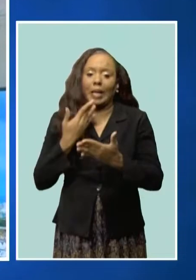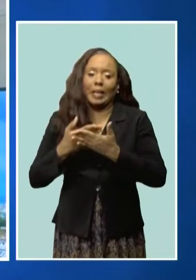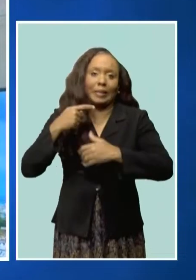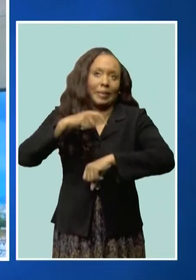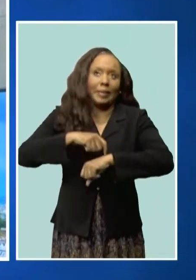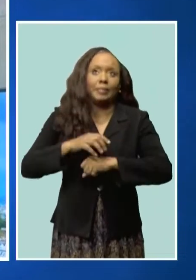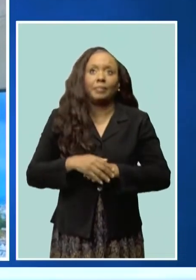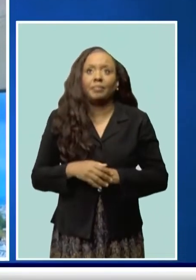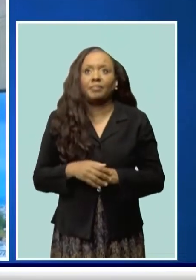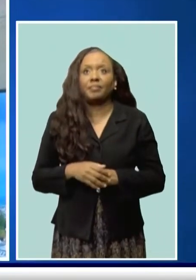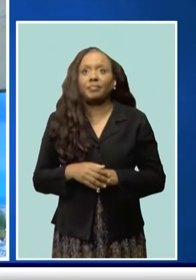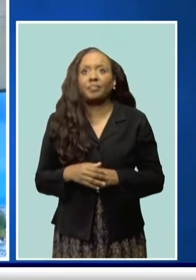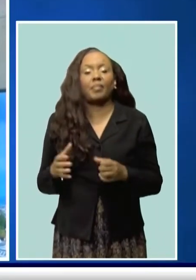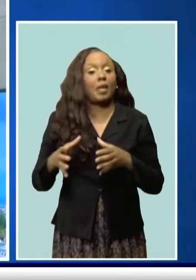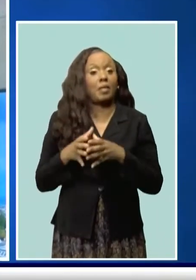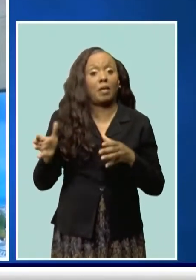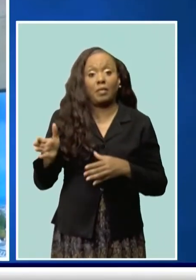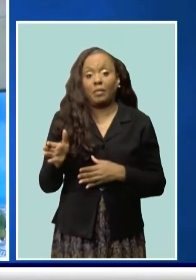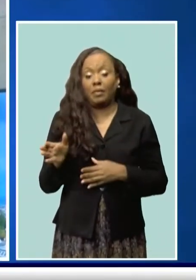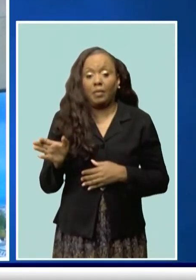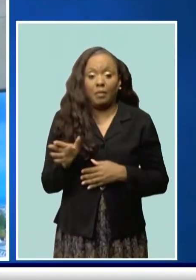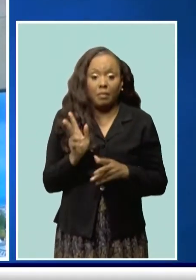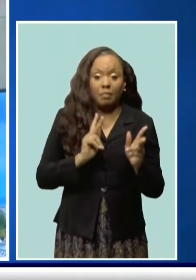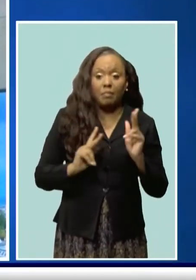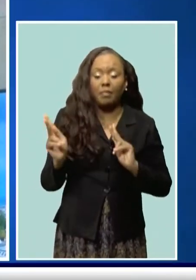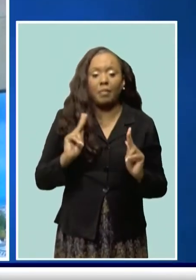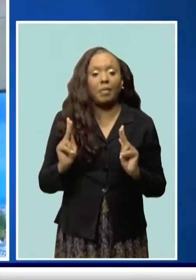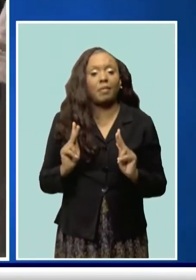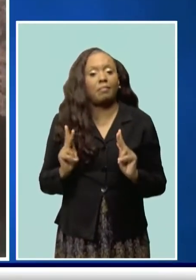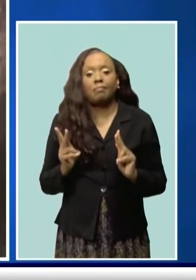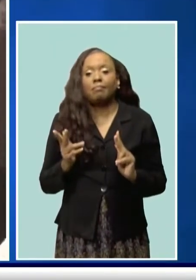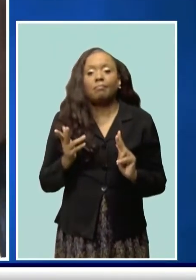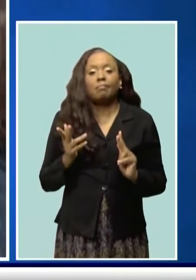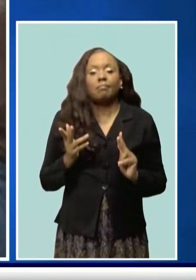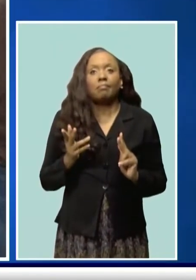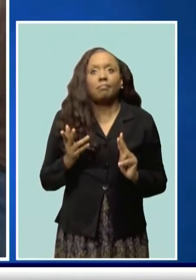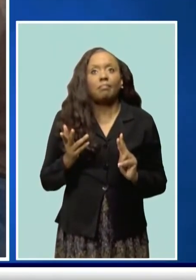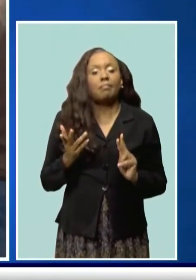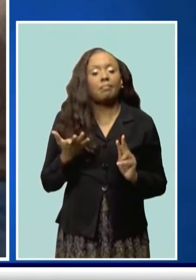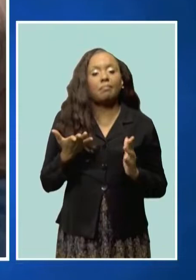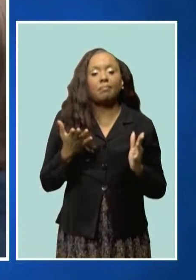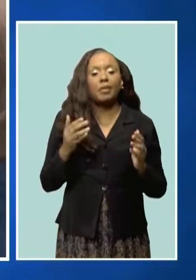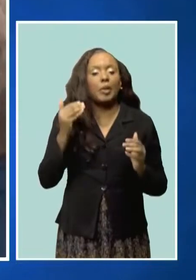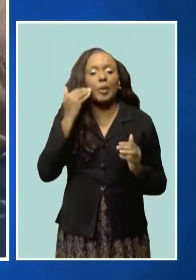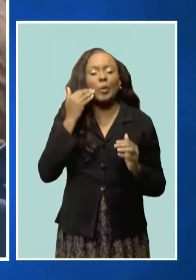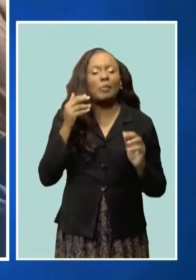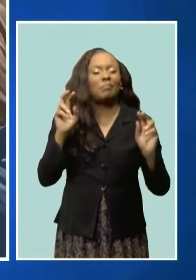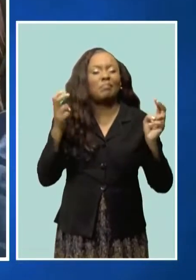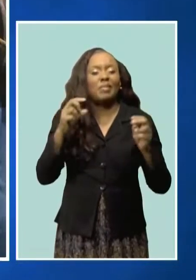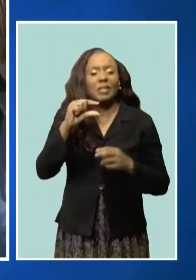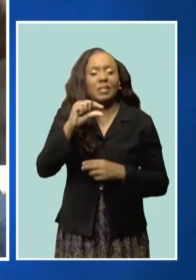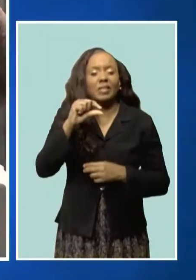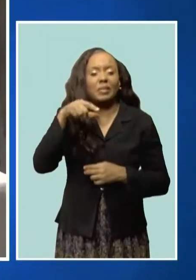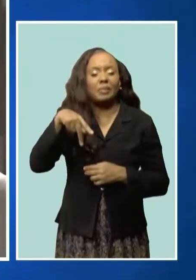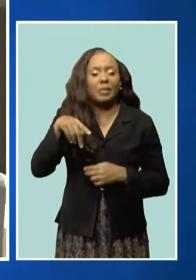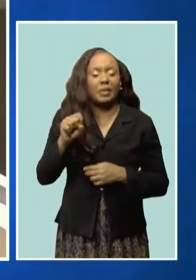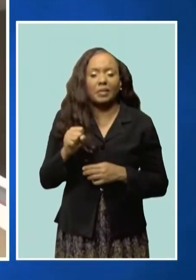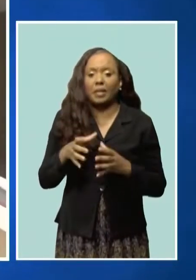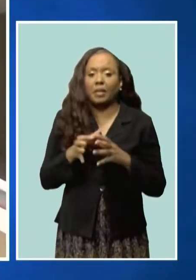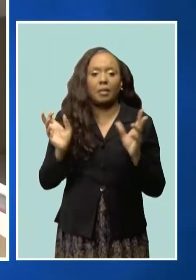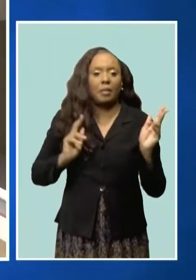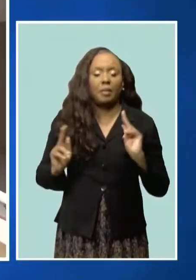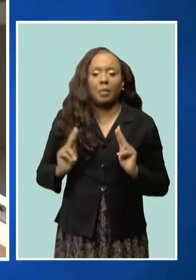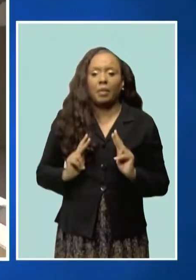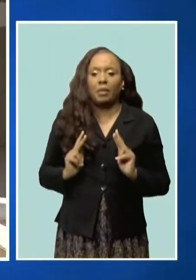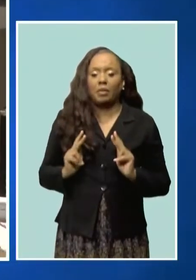we call them, a GPS fisherman. Without the GPS, they can't get home. The first aid, a lot of guys don't know how to perform basic CPR or